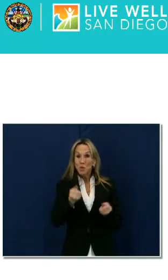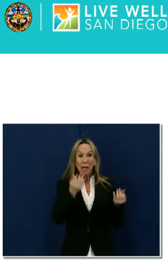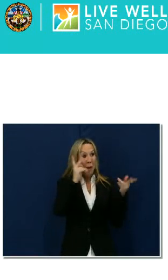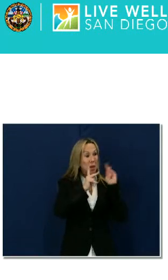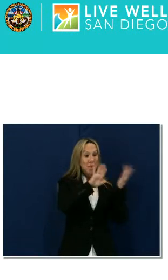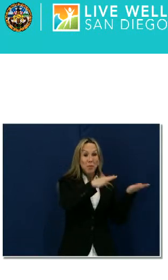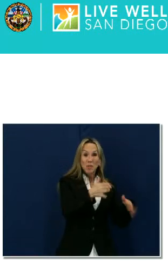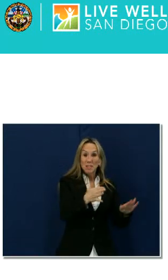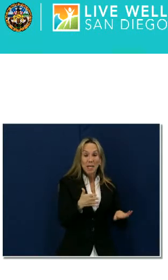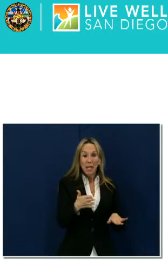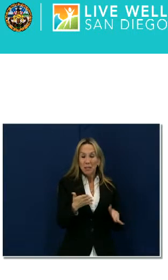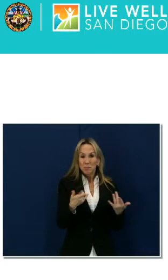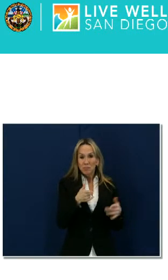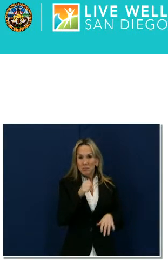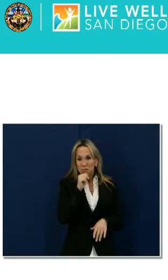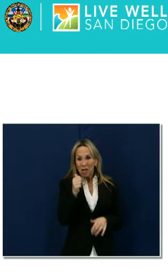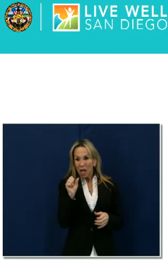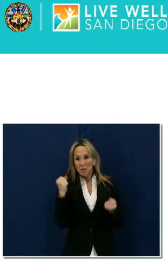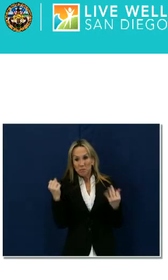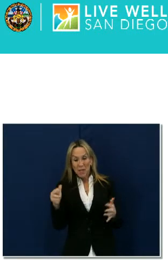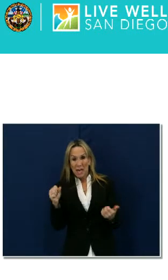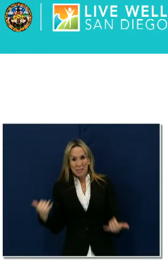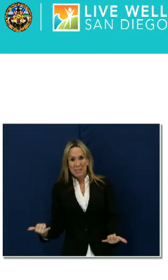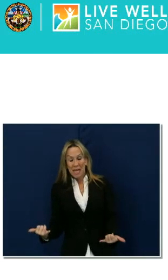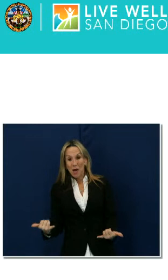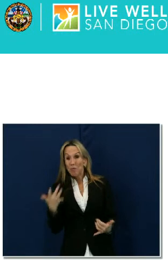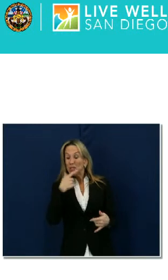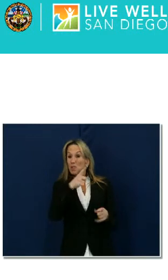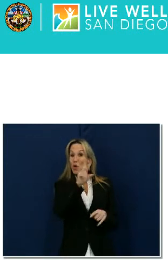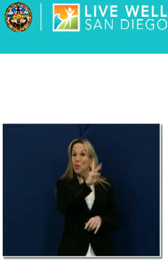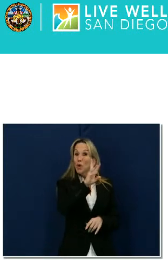which topped at